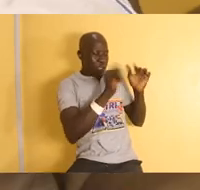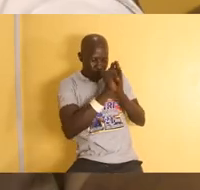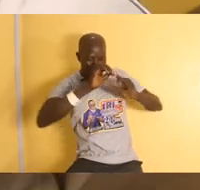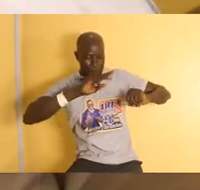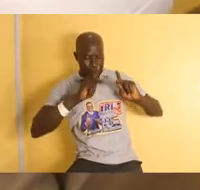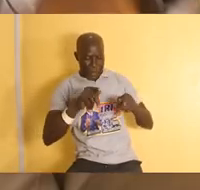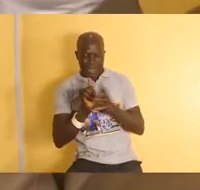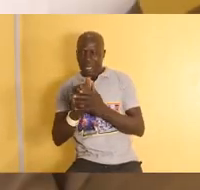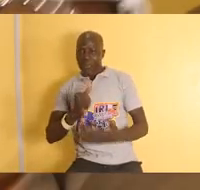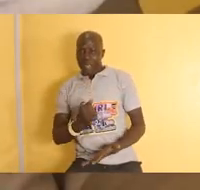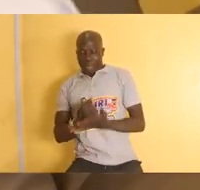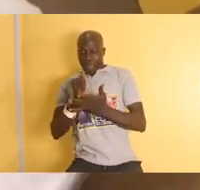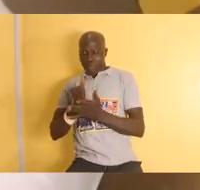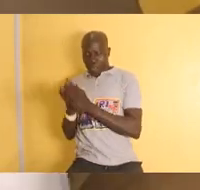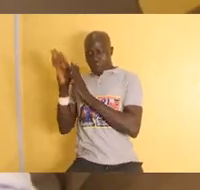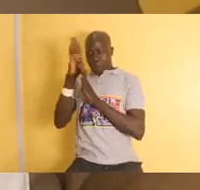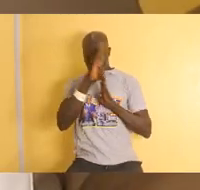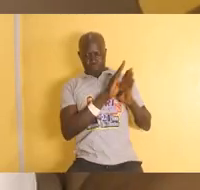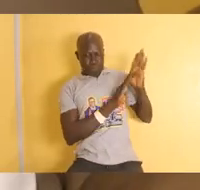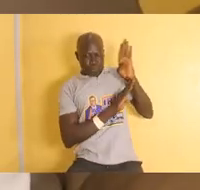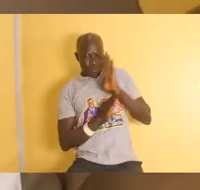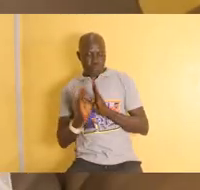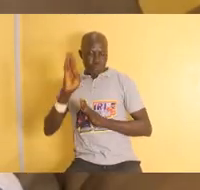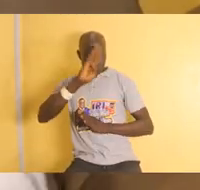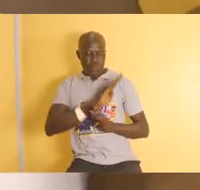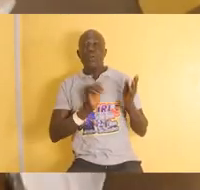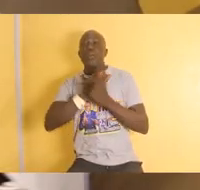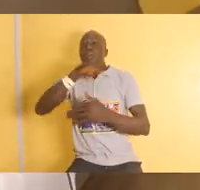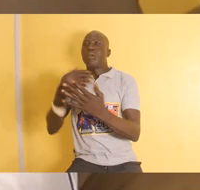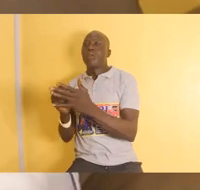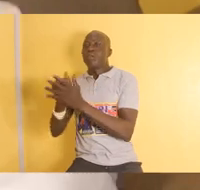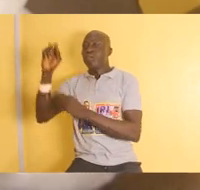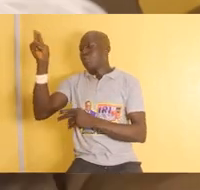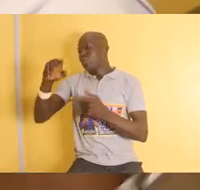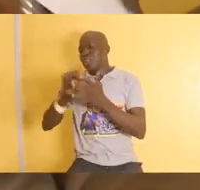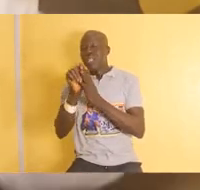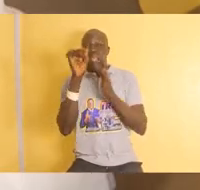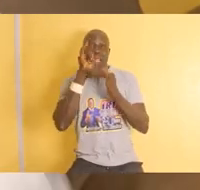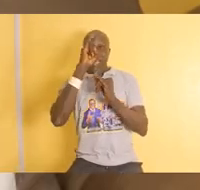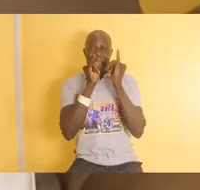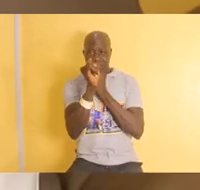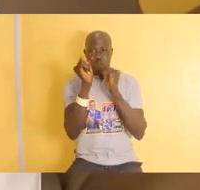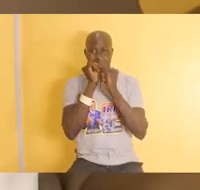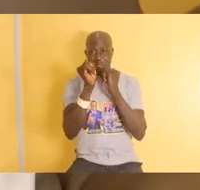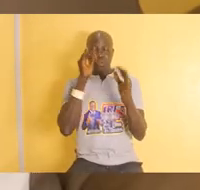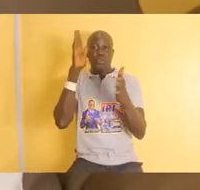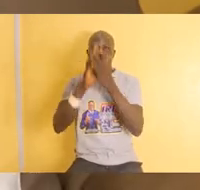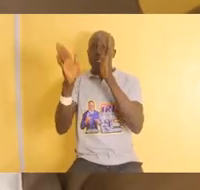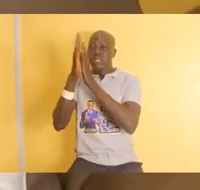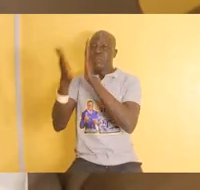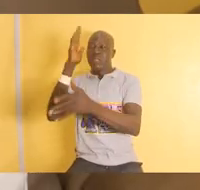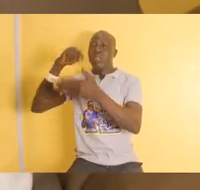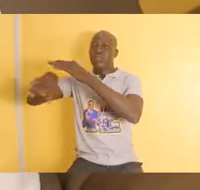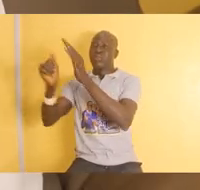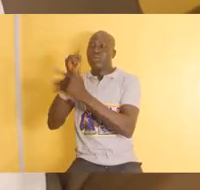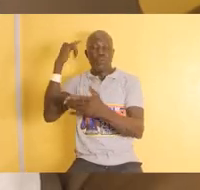time you're pro, that you rub one. The one that you rub minds together with all. Only know. Any time I be praying, you need iron that will